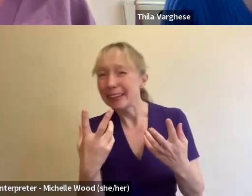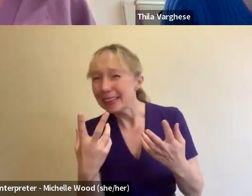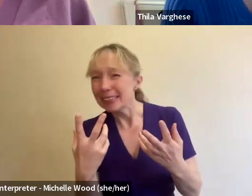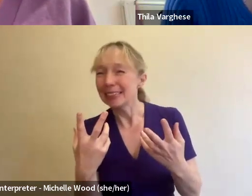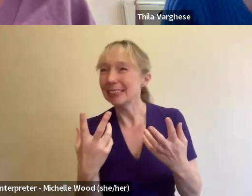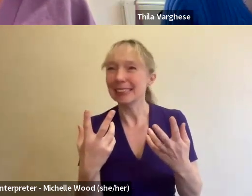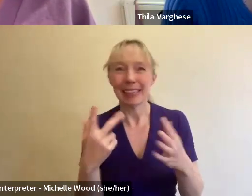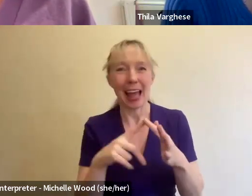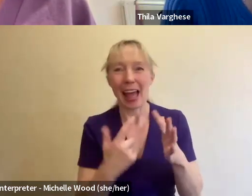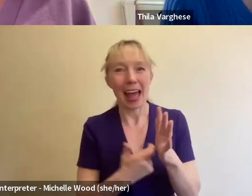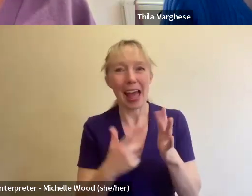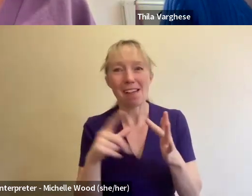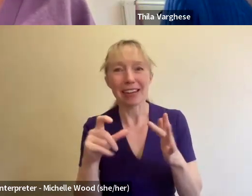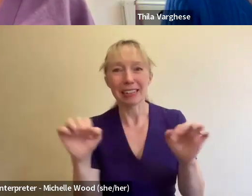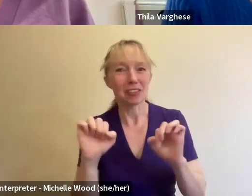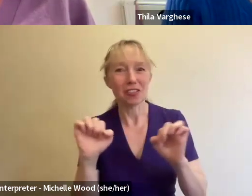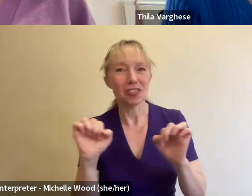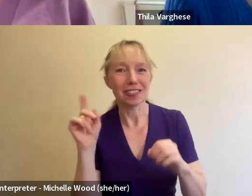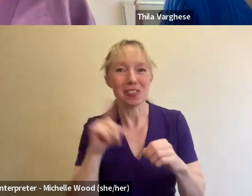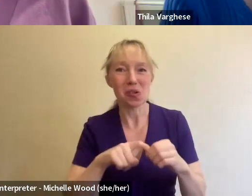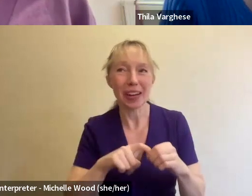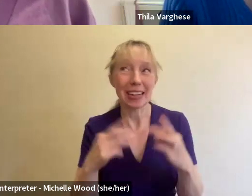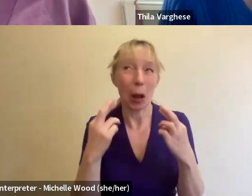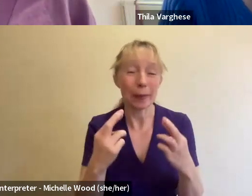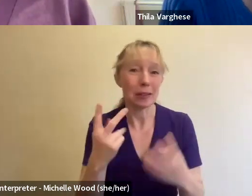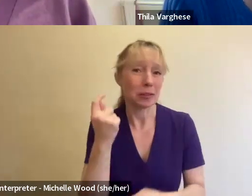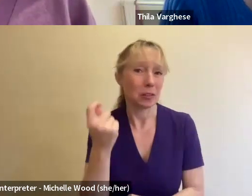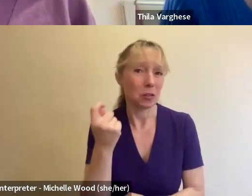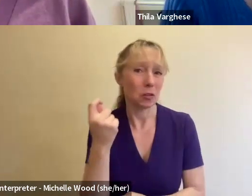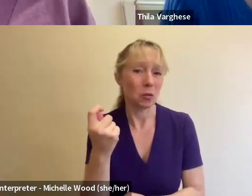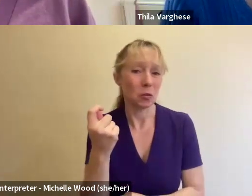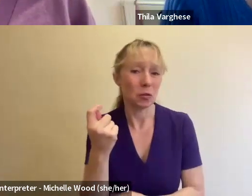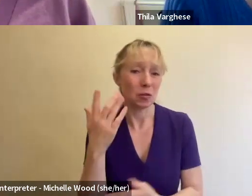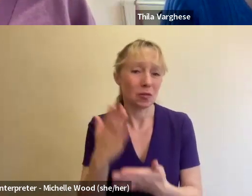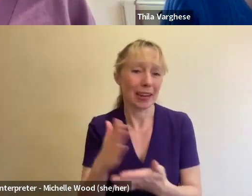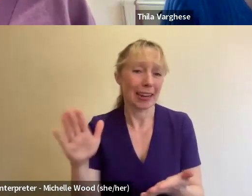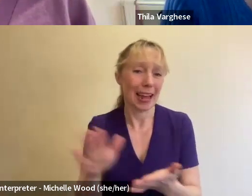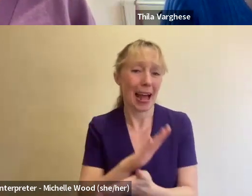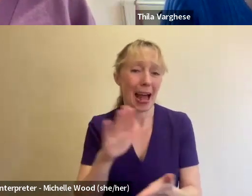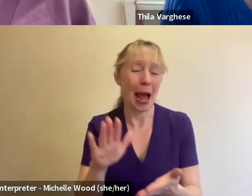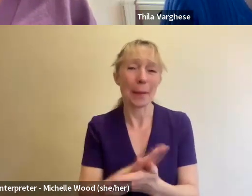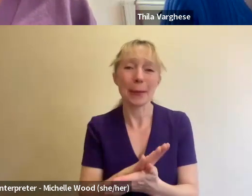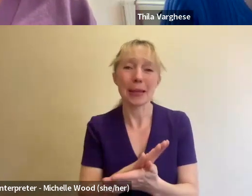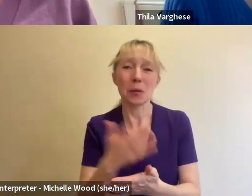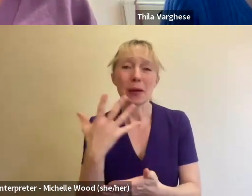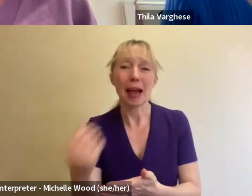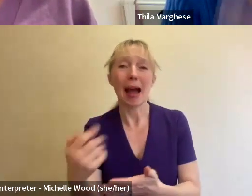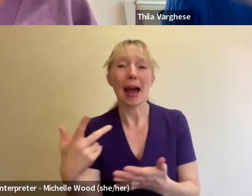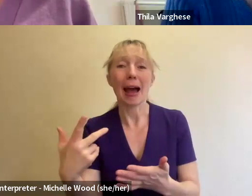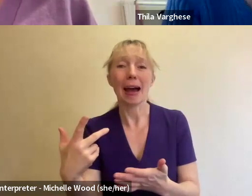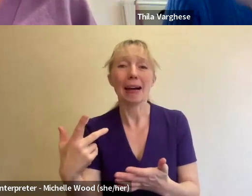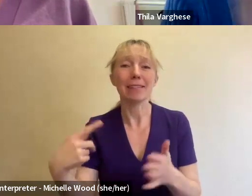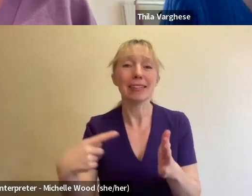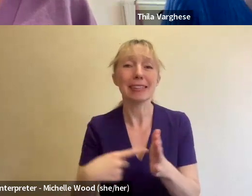but hopefully he will be able to join us shortly. I'm delighted, however, that we do have